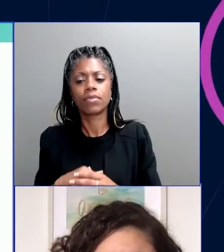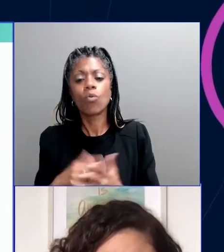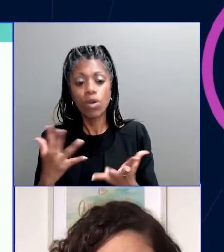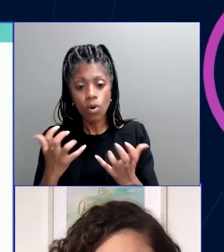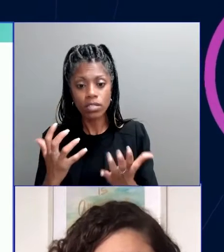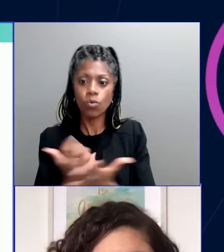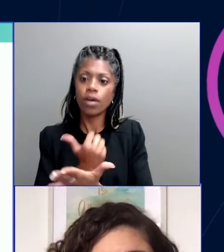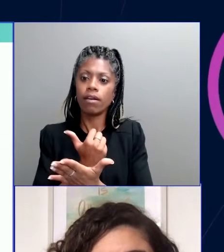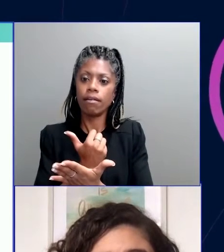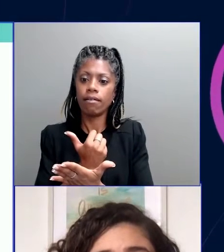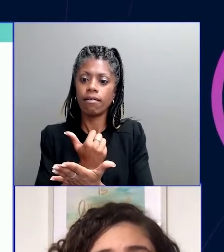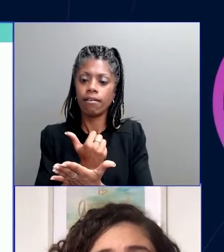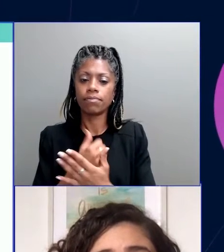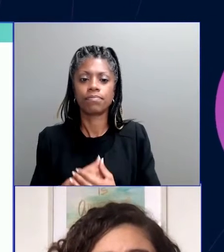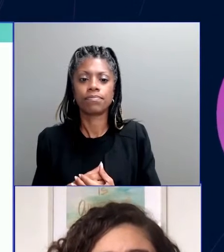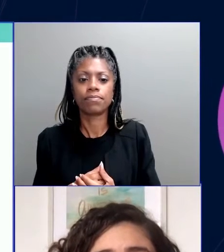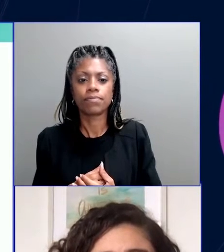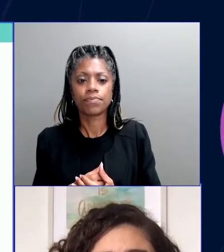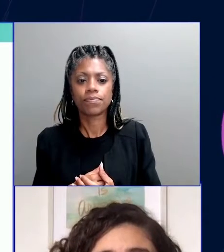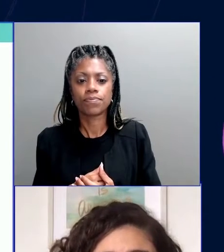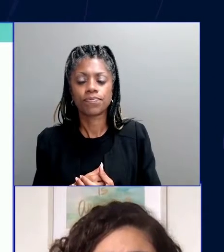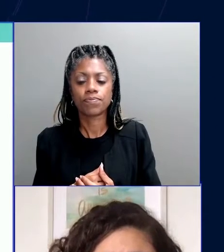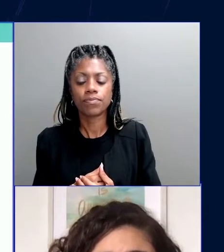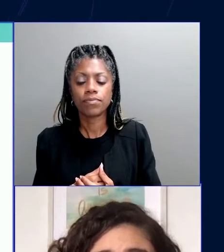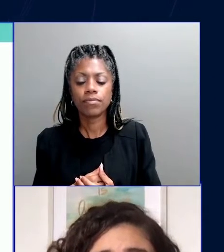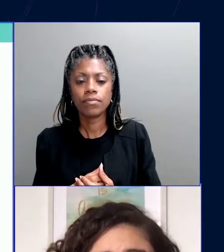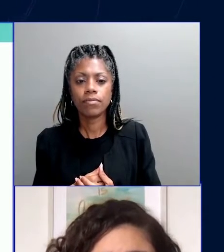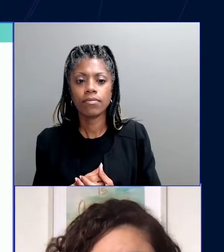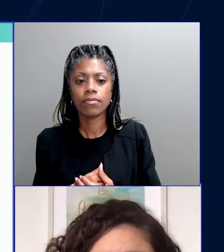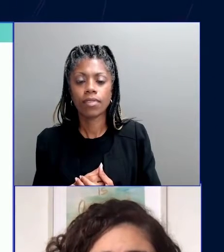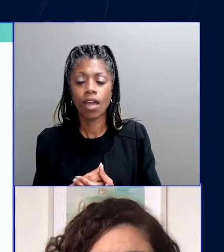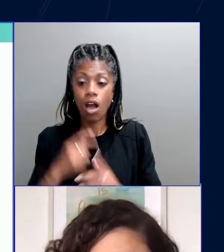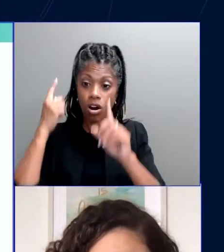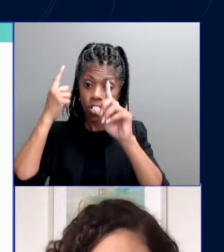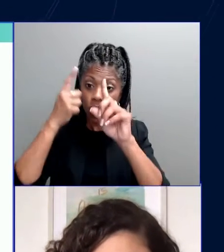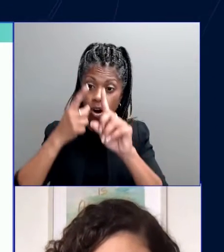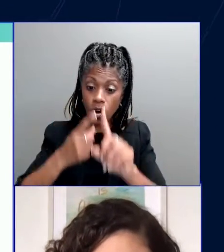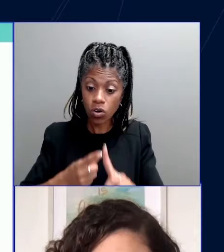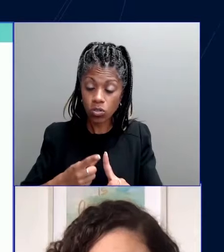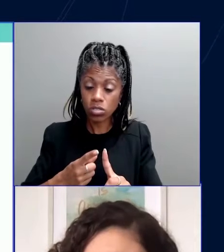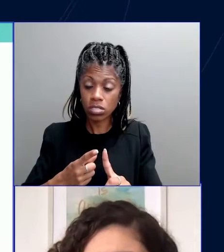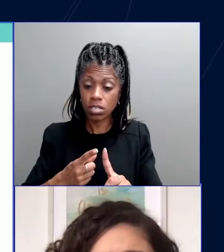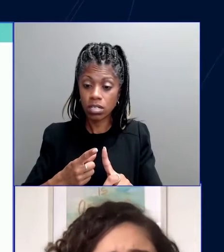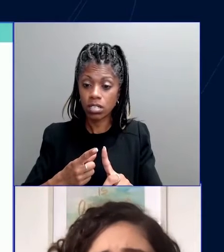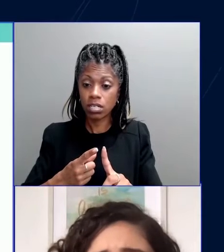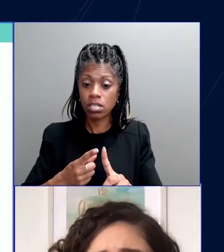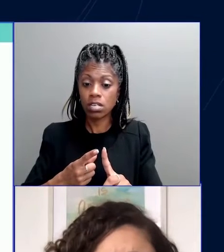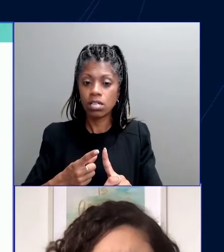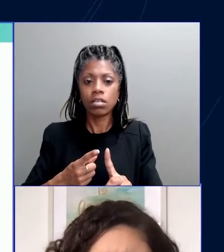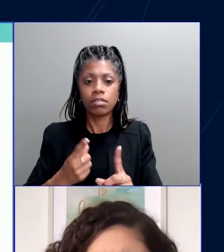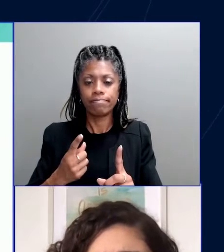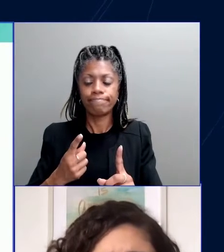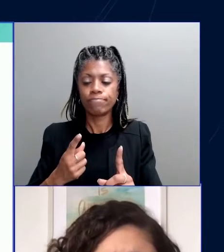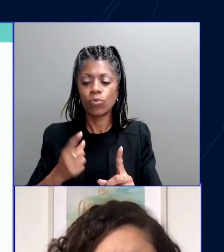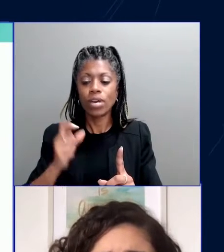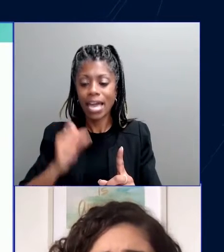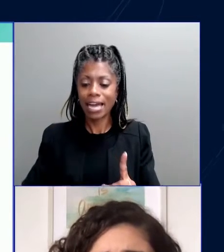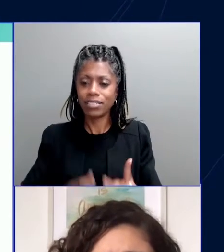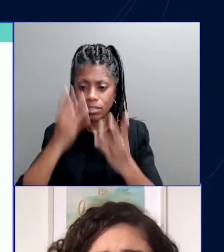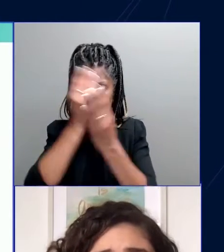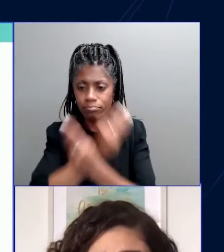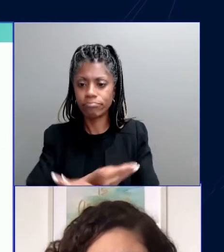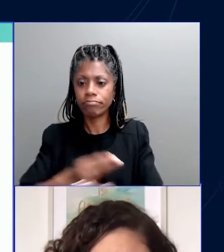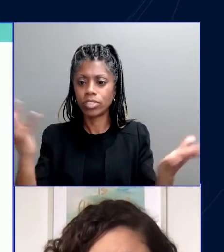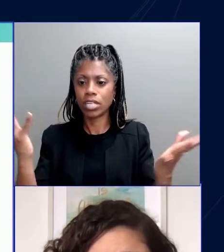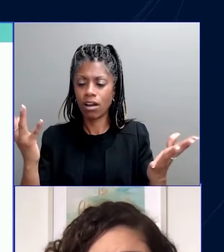were these. We needed to tell the stories of who was impacted by the decision, not through the stereotypes that the media and